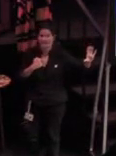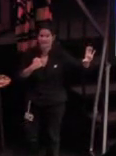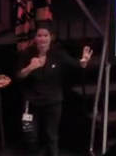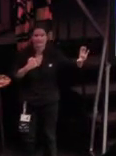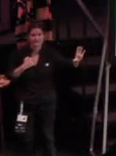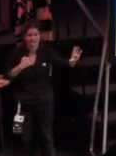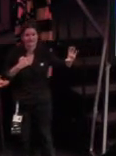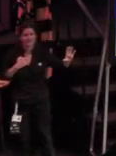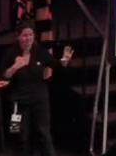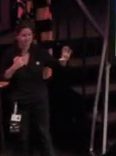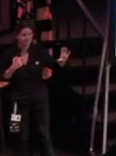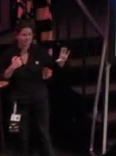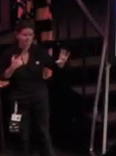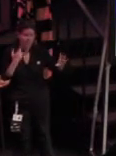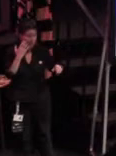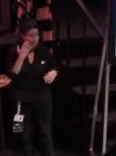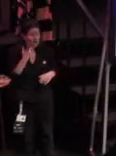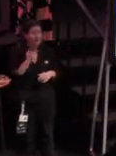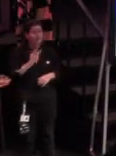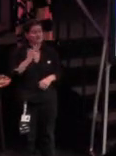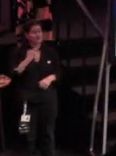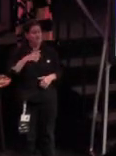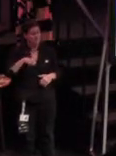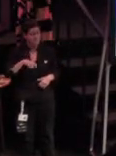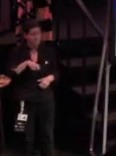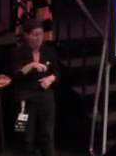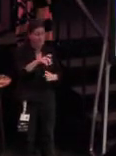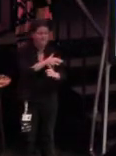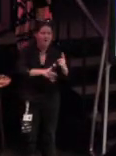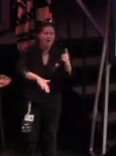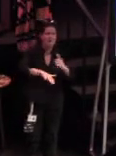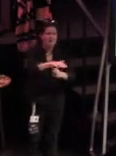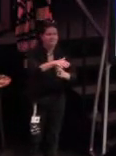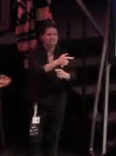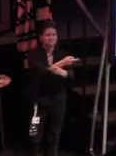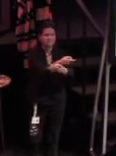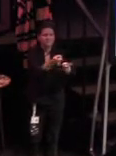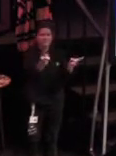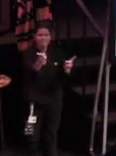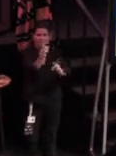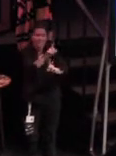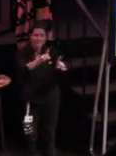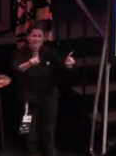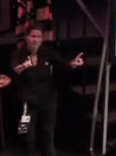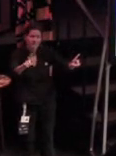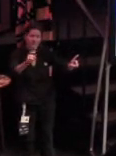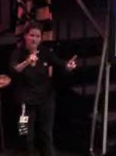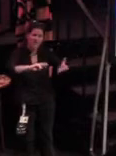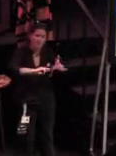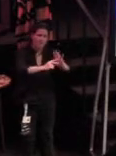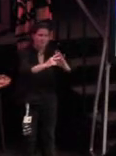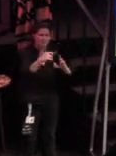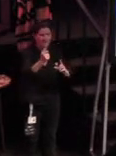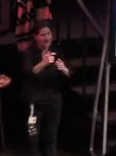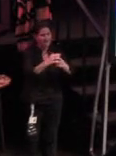me. And so walking into an environment where almost every single person in that organization held not only a degree,